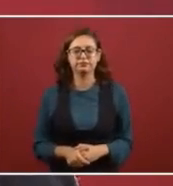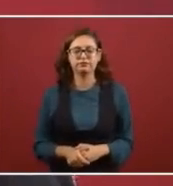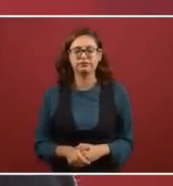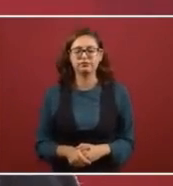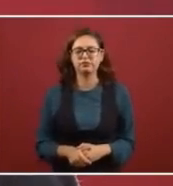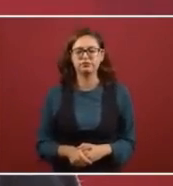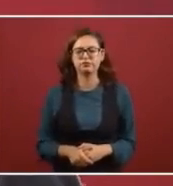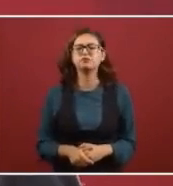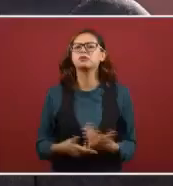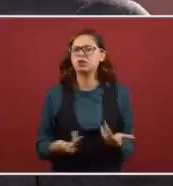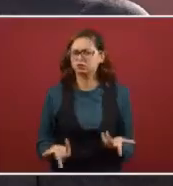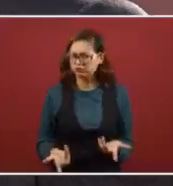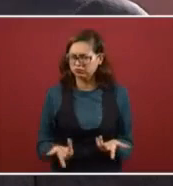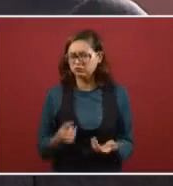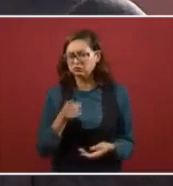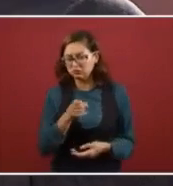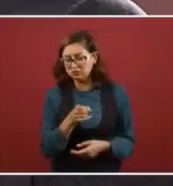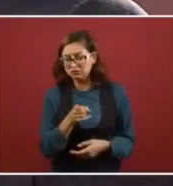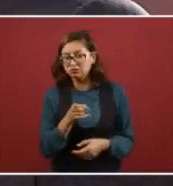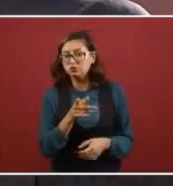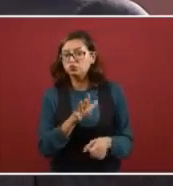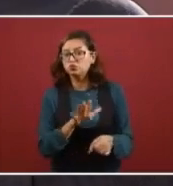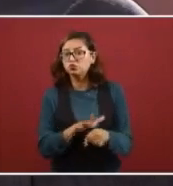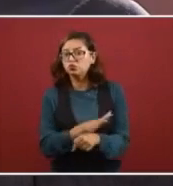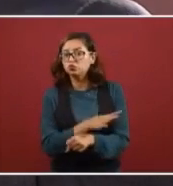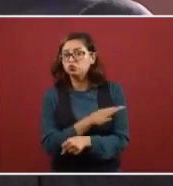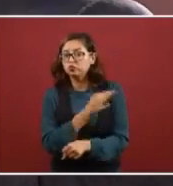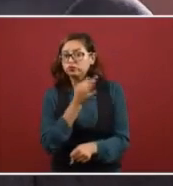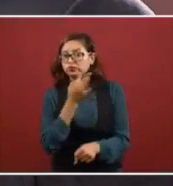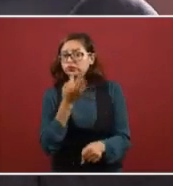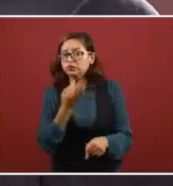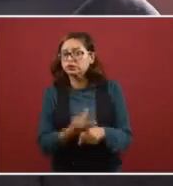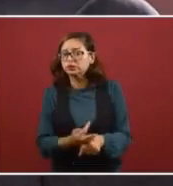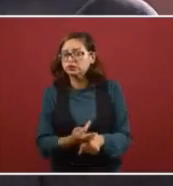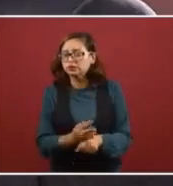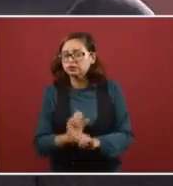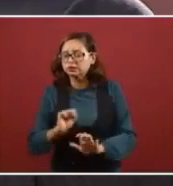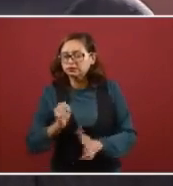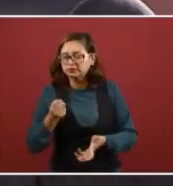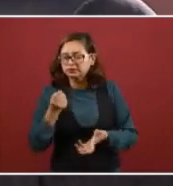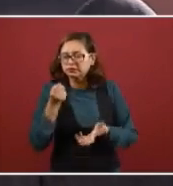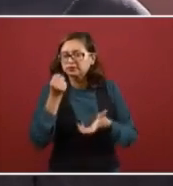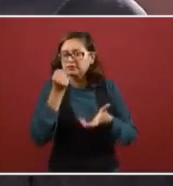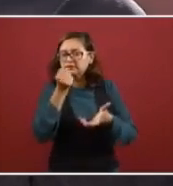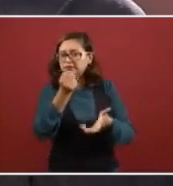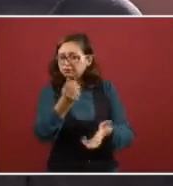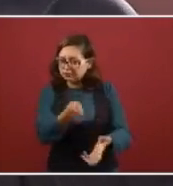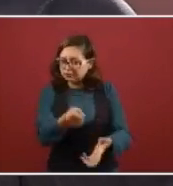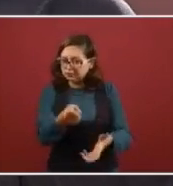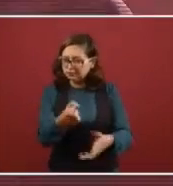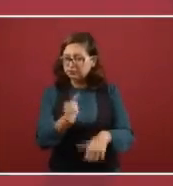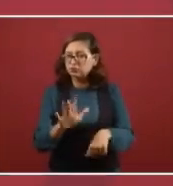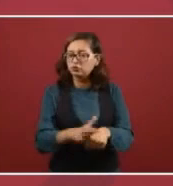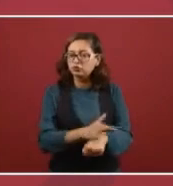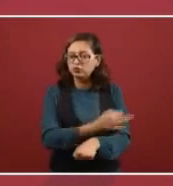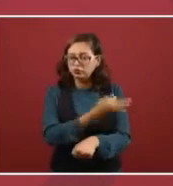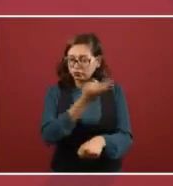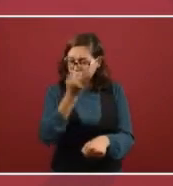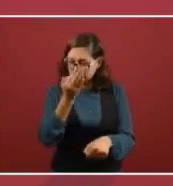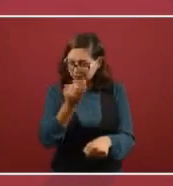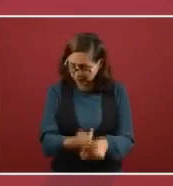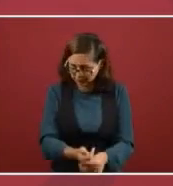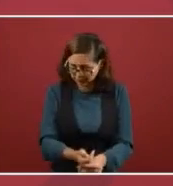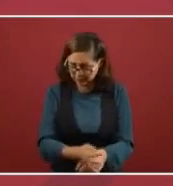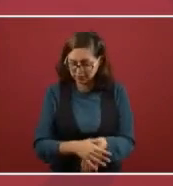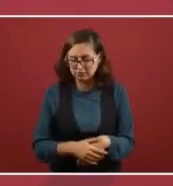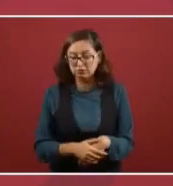a faltar. So no, they're not gonna be missing any of the necessary things. We don't know how much yet, but No se van a quedar they're